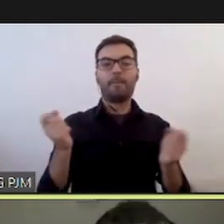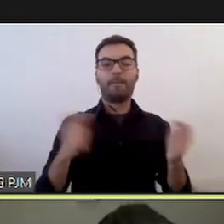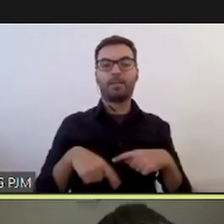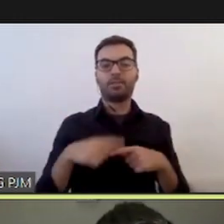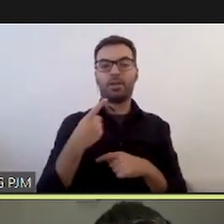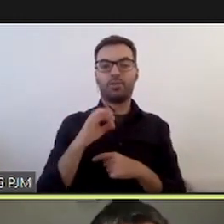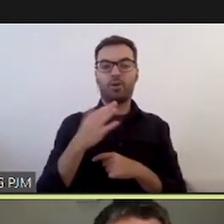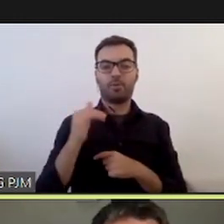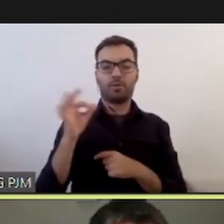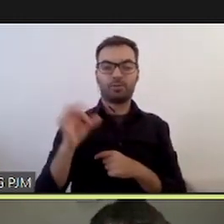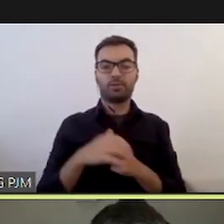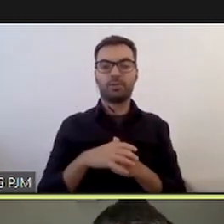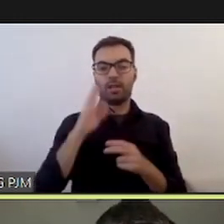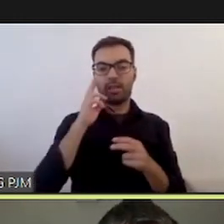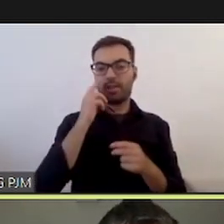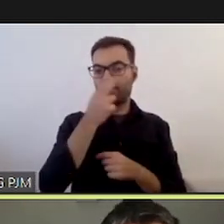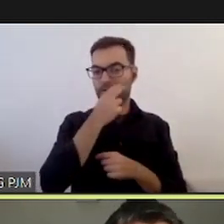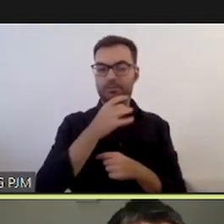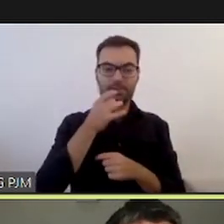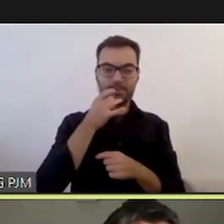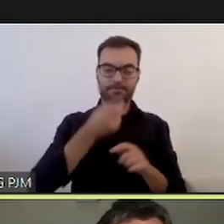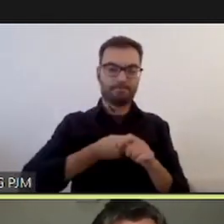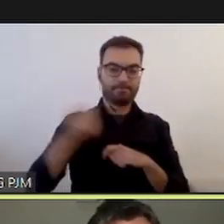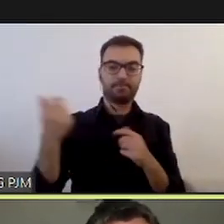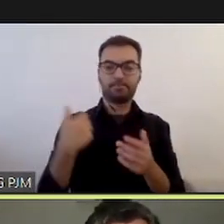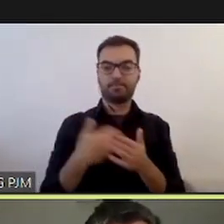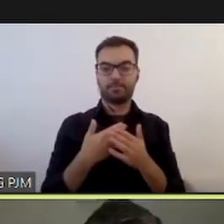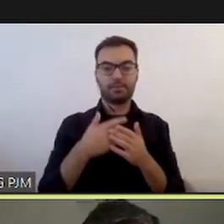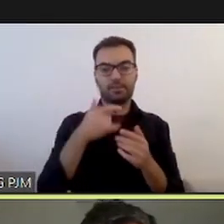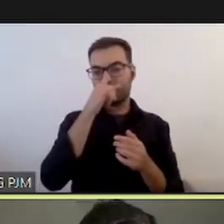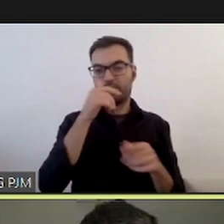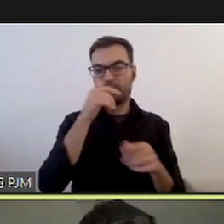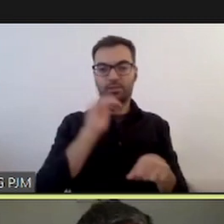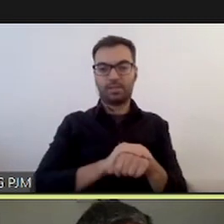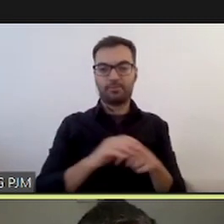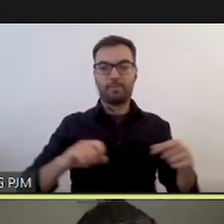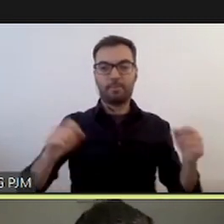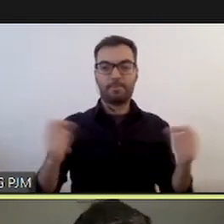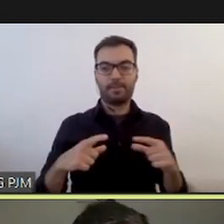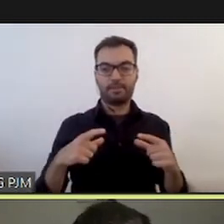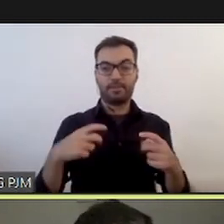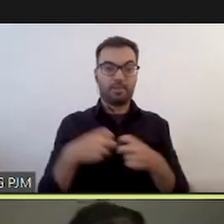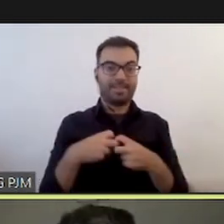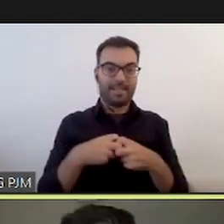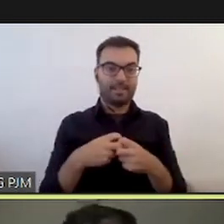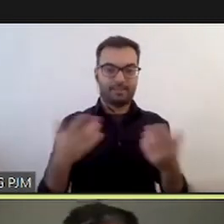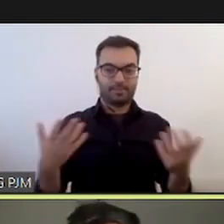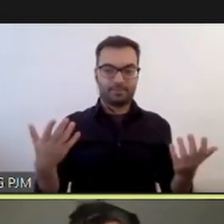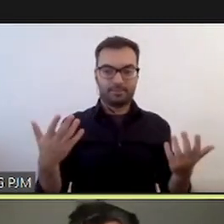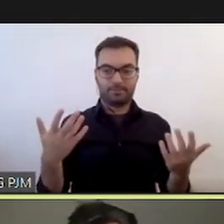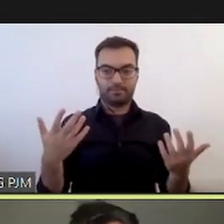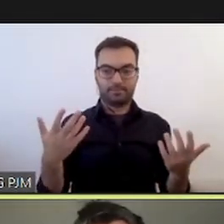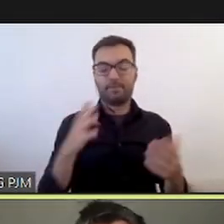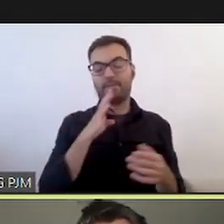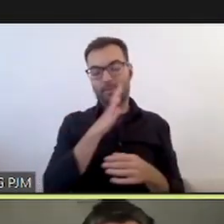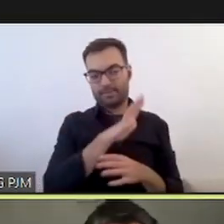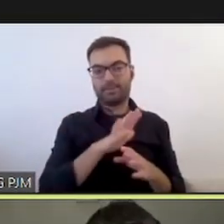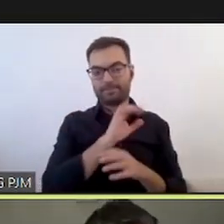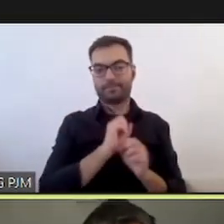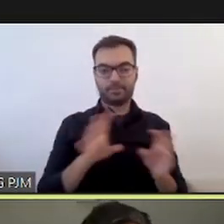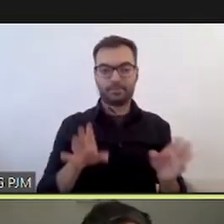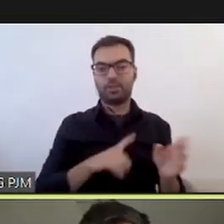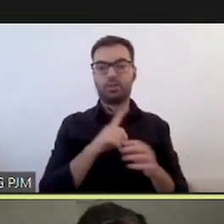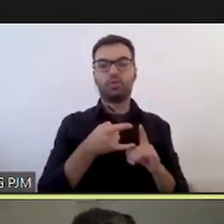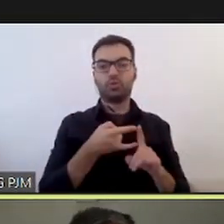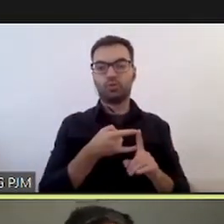A blind person sued the Domino because he was not able to order the pizza on the web page. Of course, that is in the US.